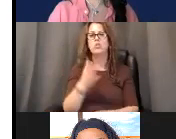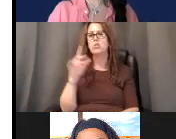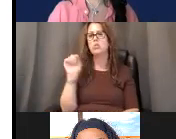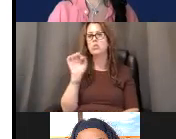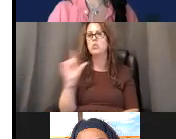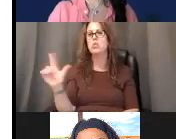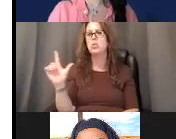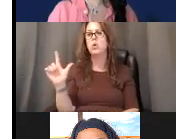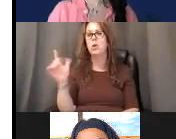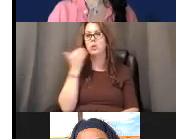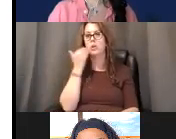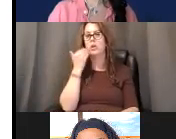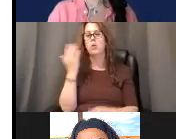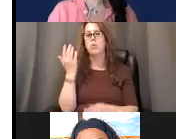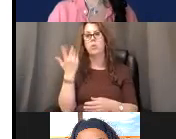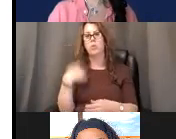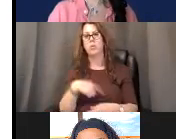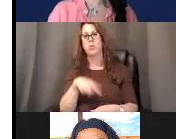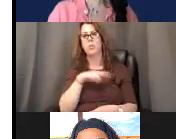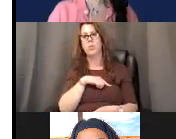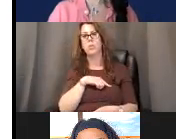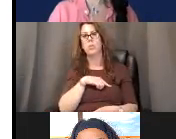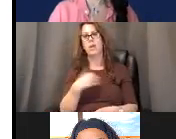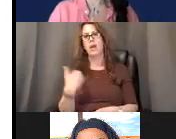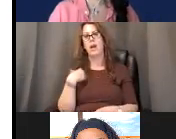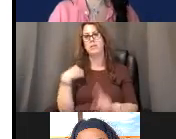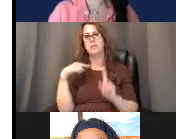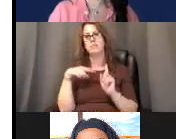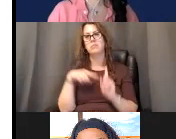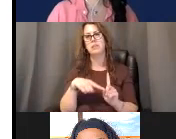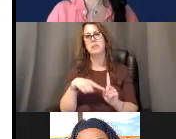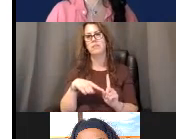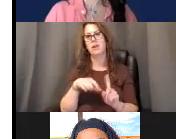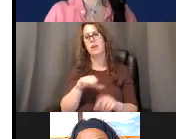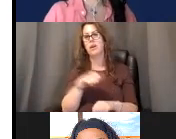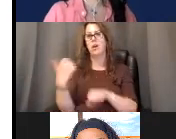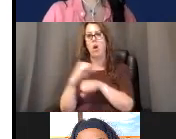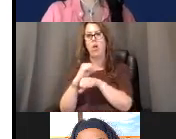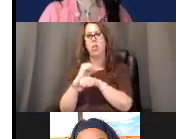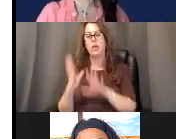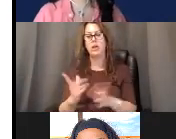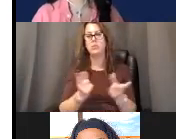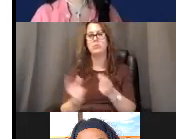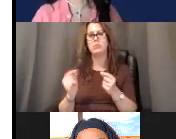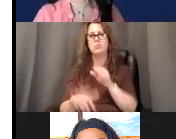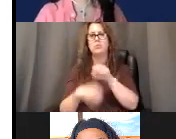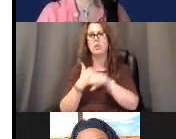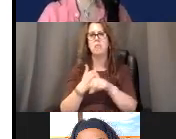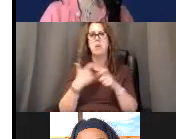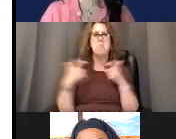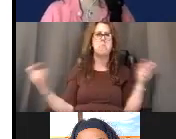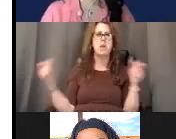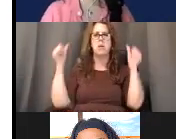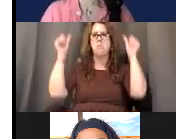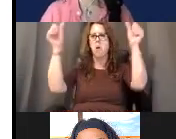We always reference, we had a colleague when we first were doing this that she actually put up like a big poster paper like on a wall